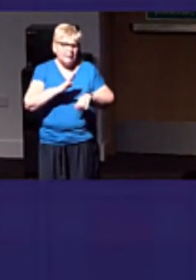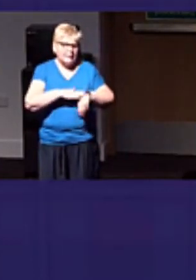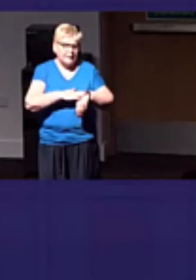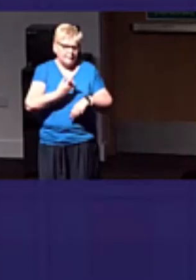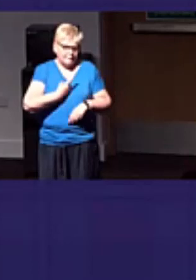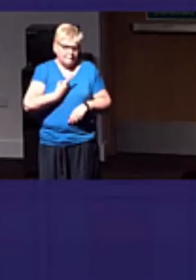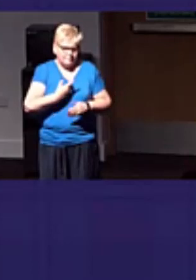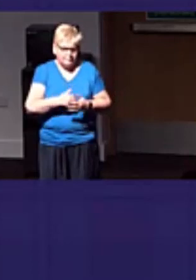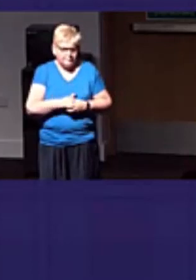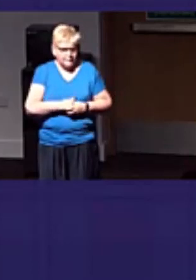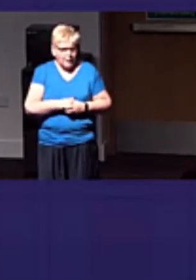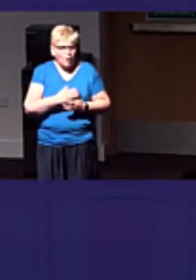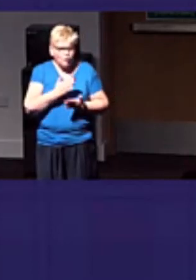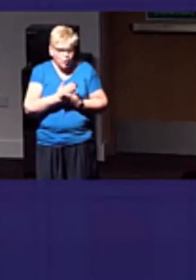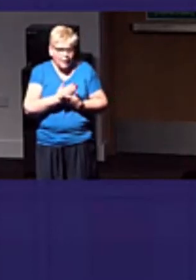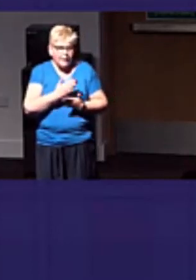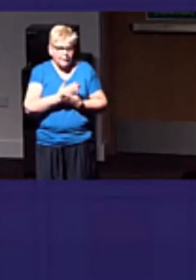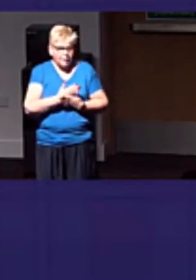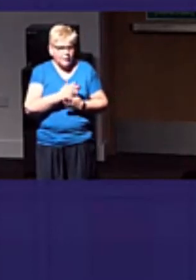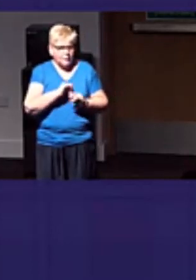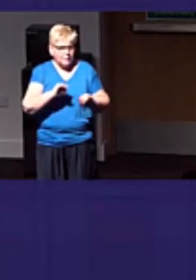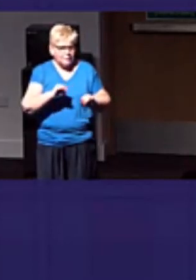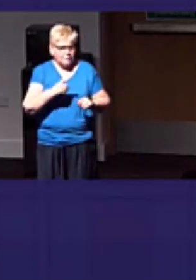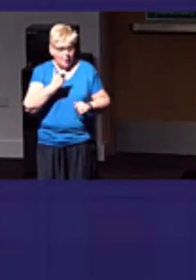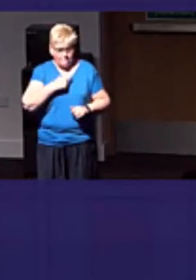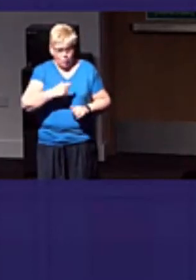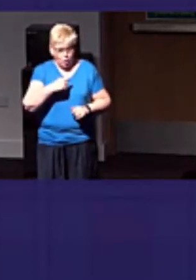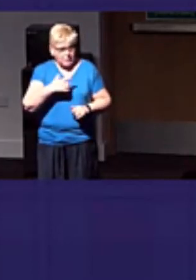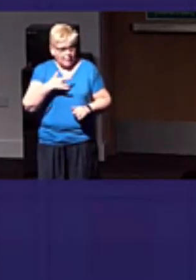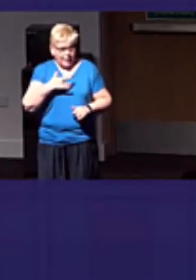cheerful. A dark time. Personal life, going to hell.